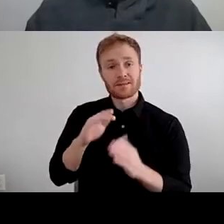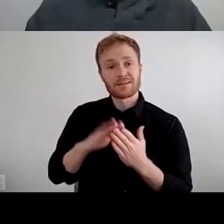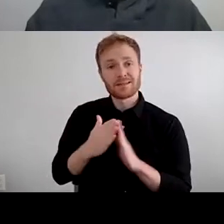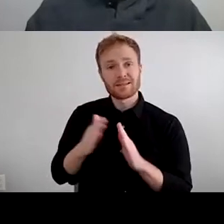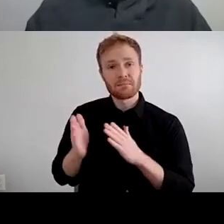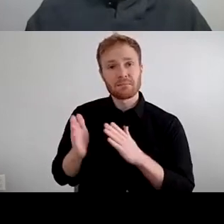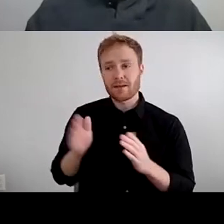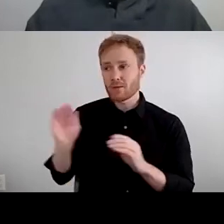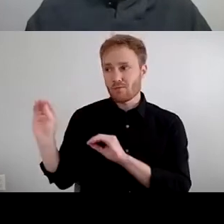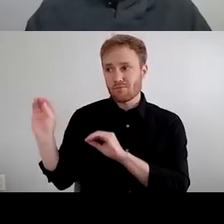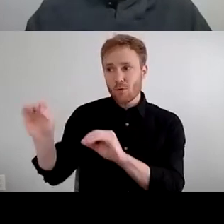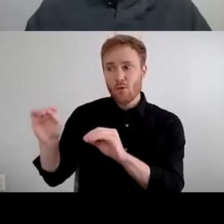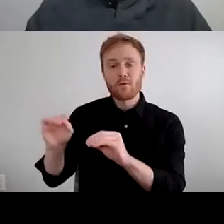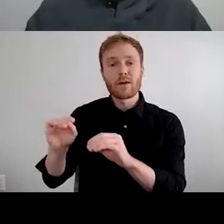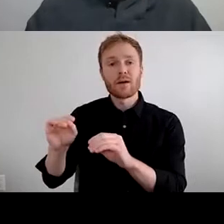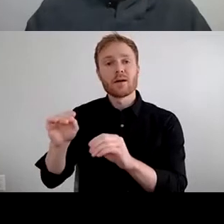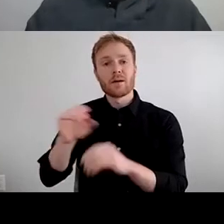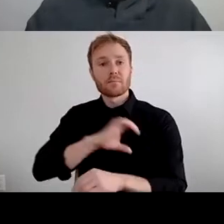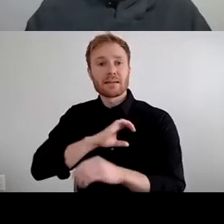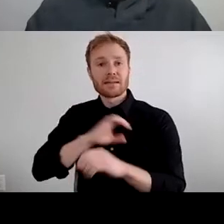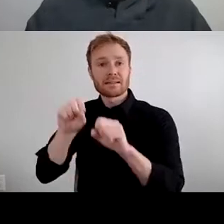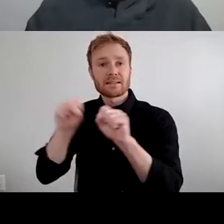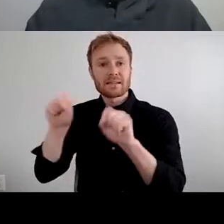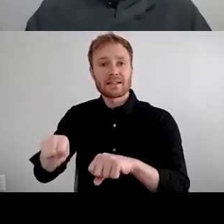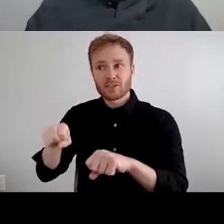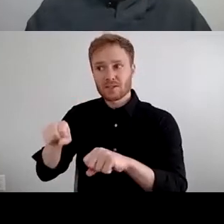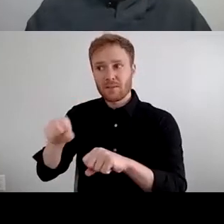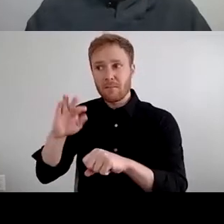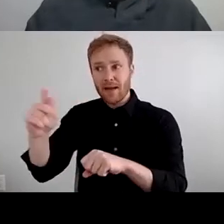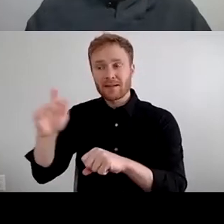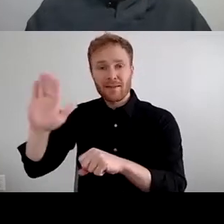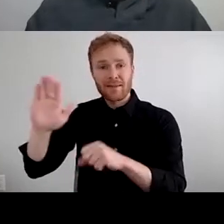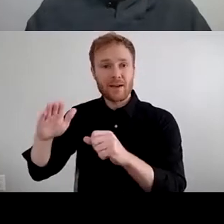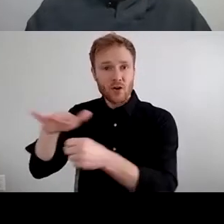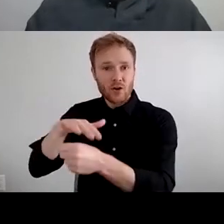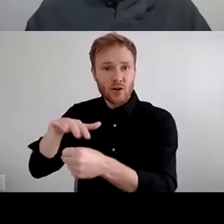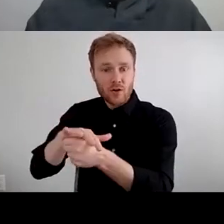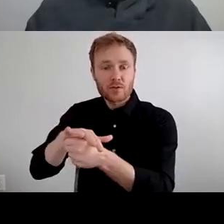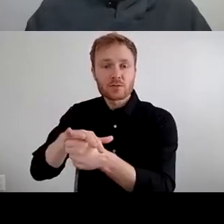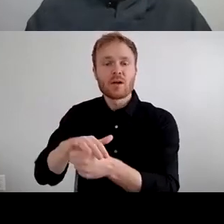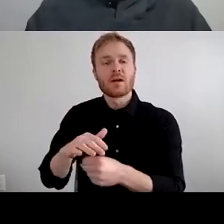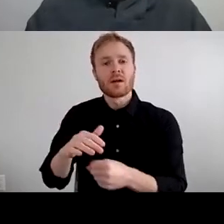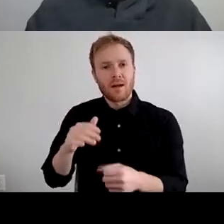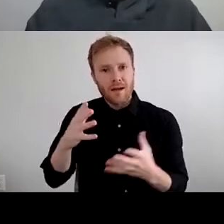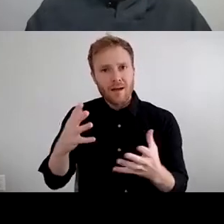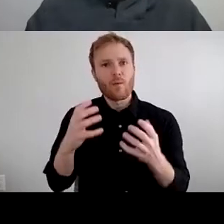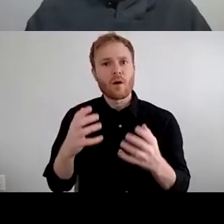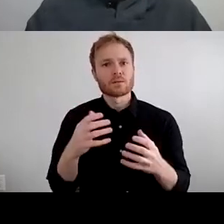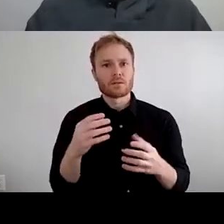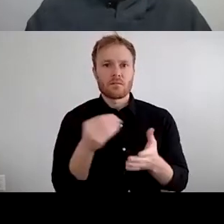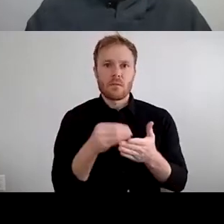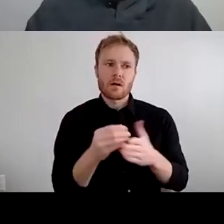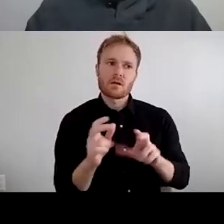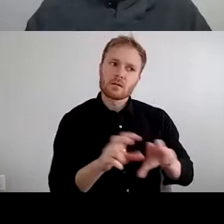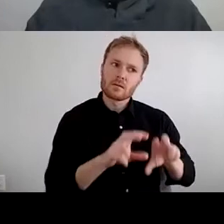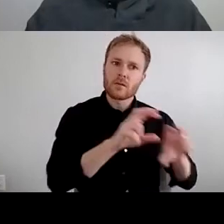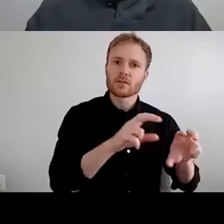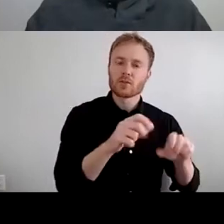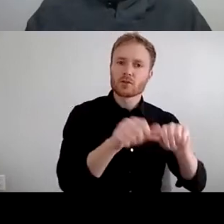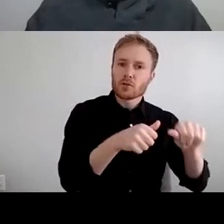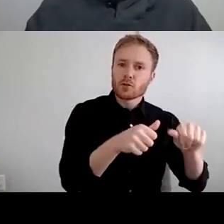a desire for money to be taken from the police budget and reinvested into social services and community development. In